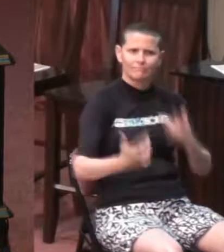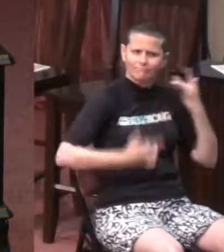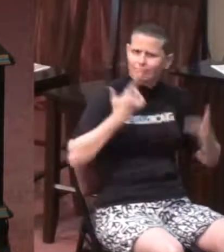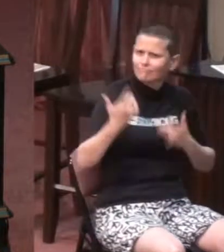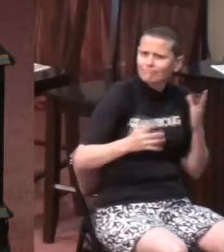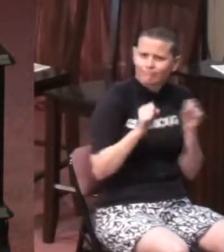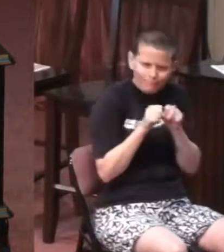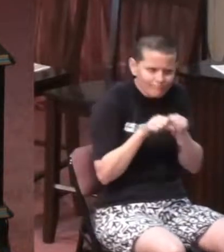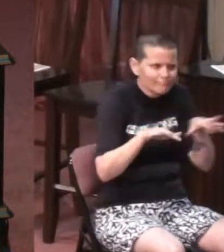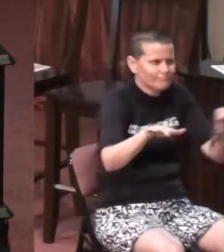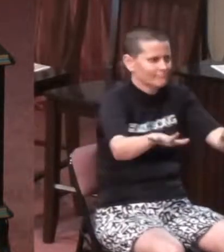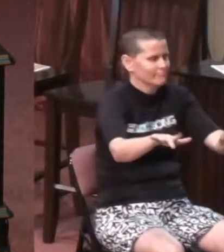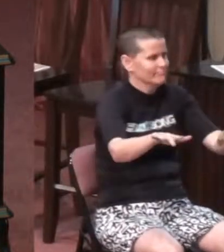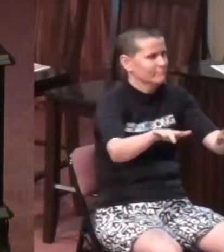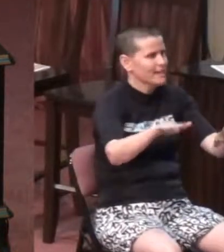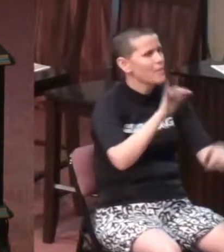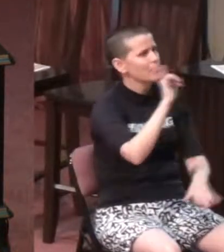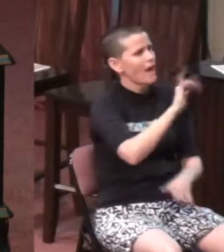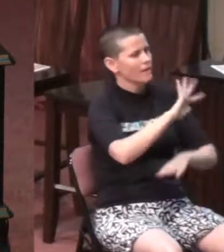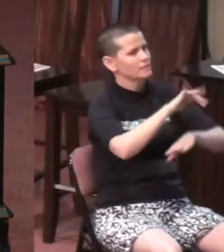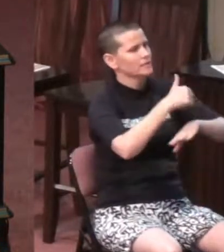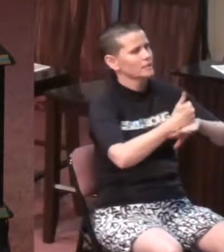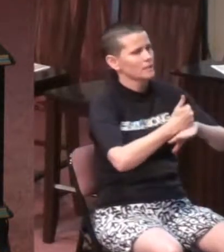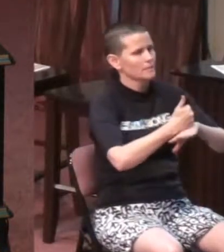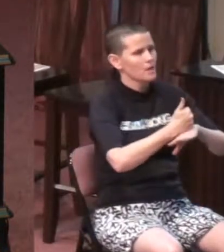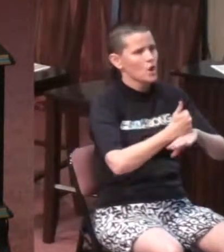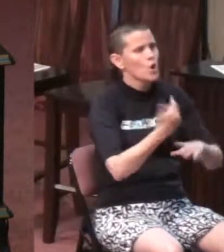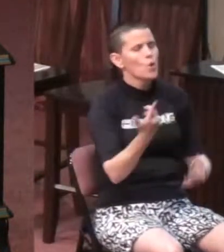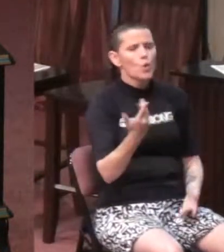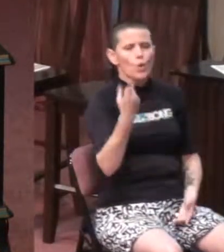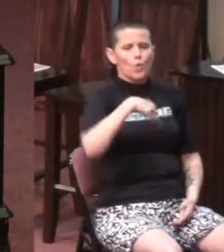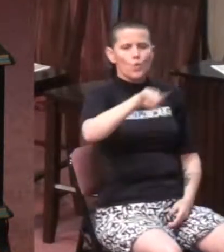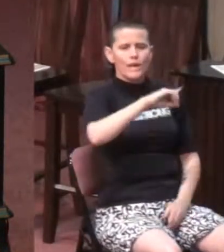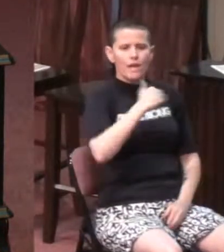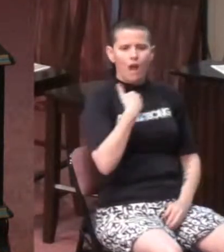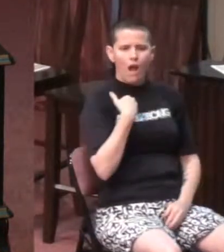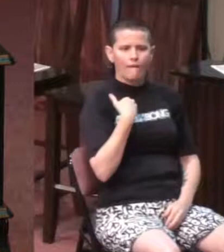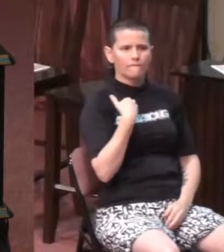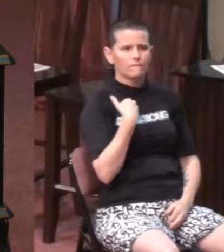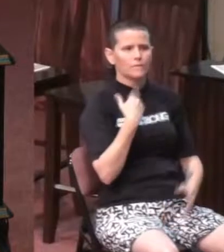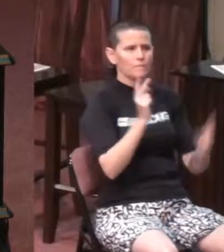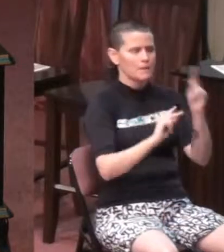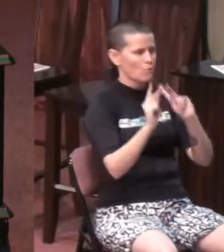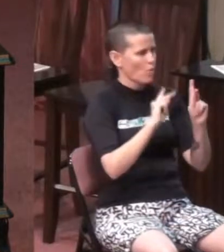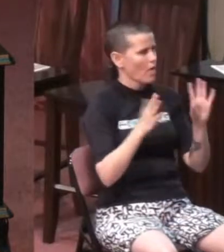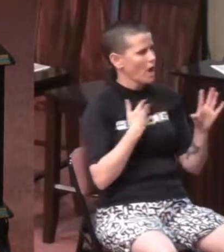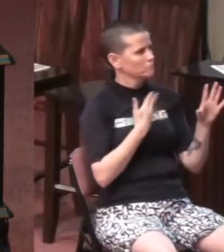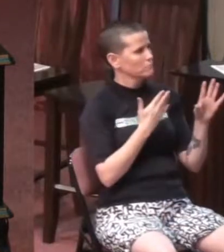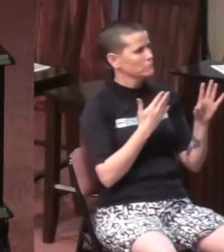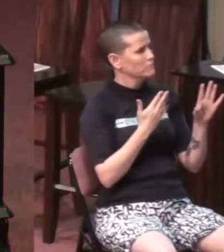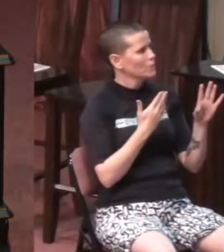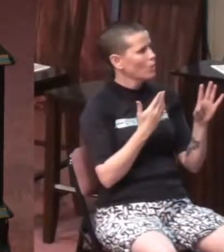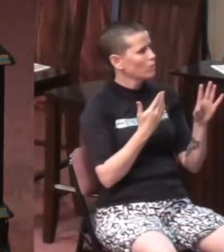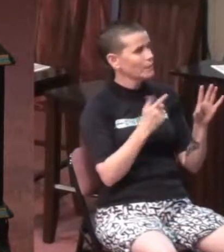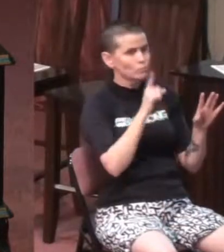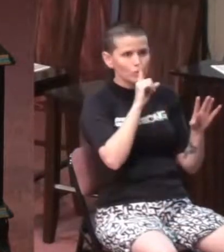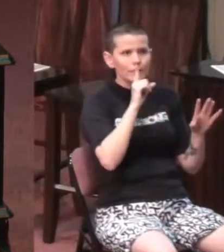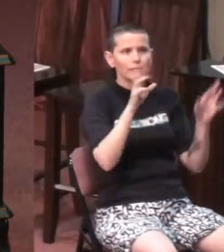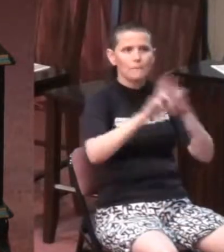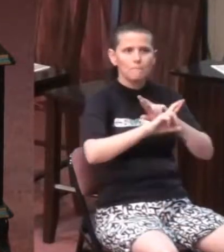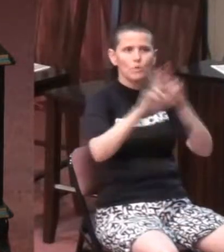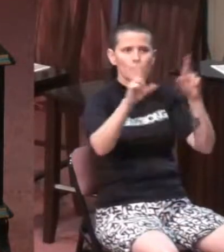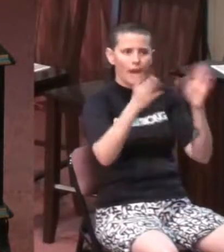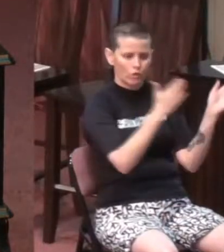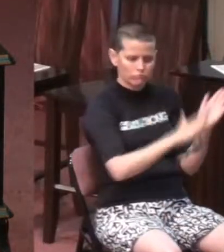our four congregants here who've come before us and prepared literally this space and